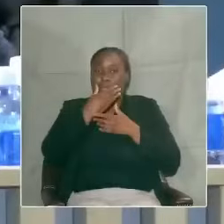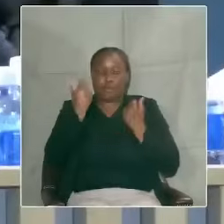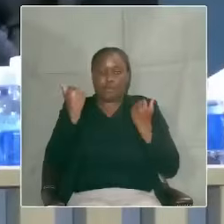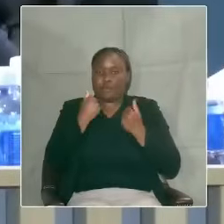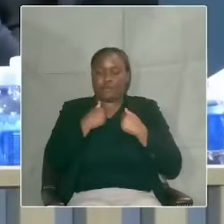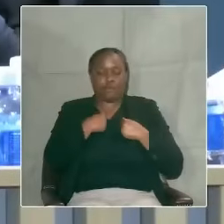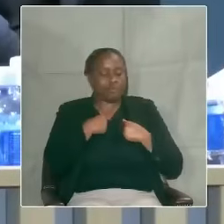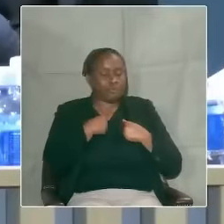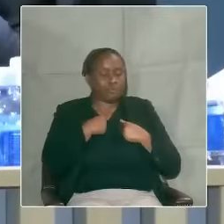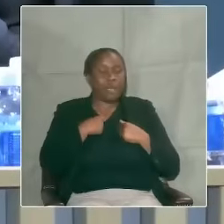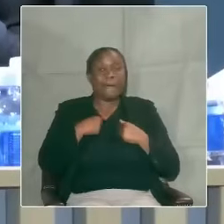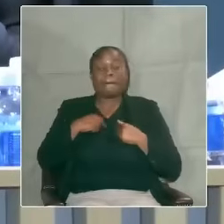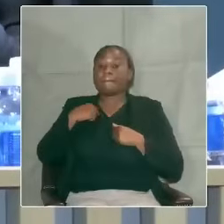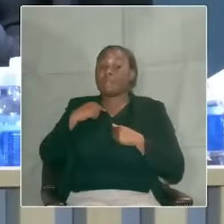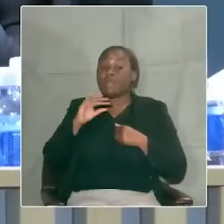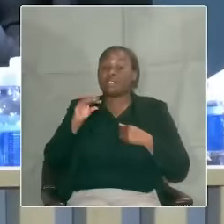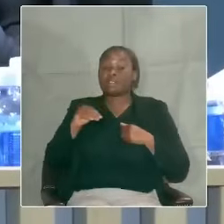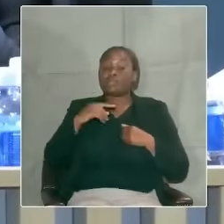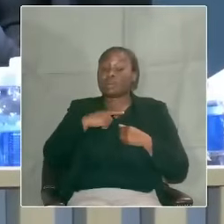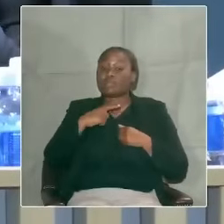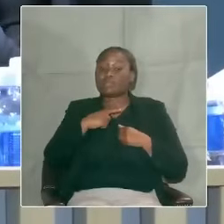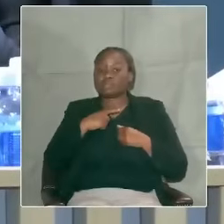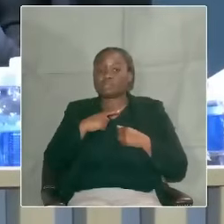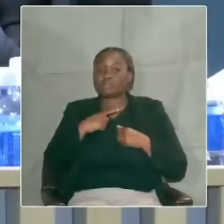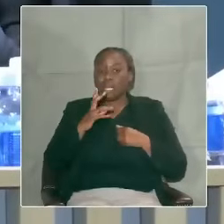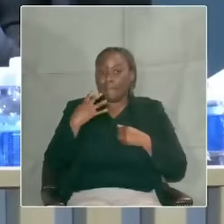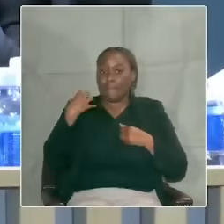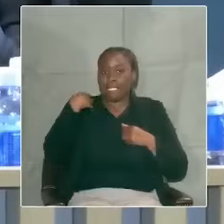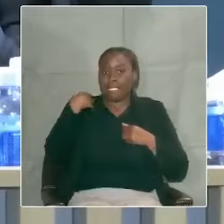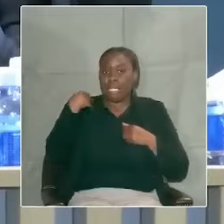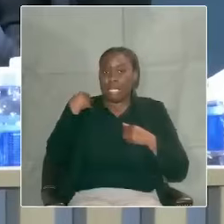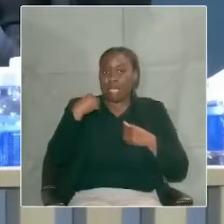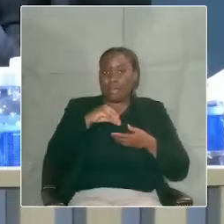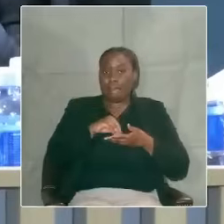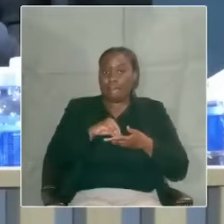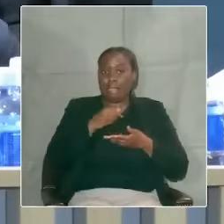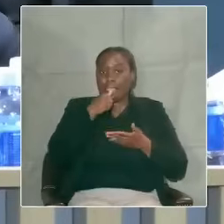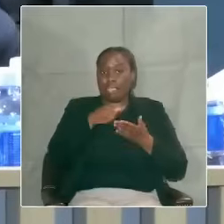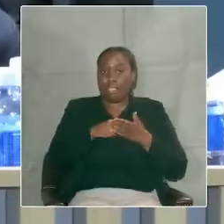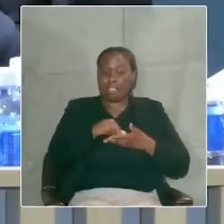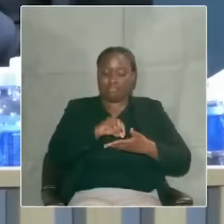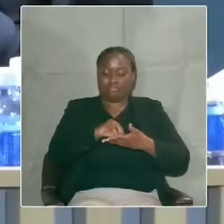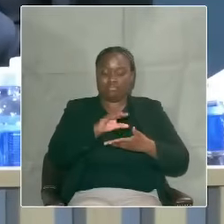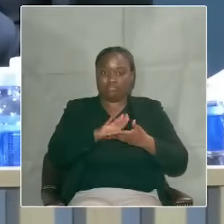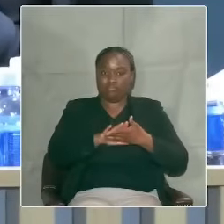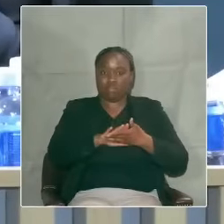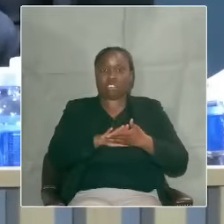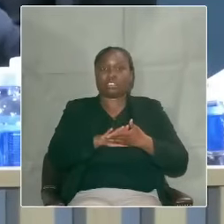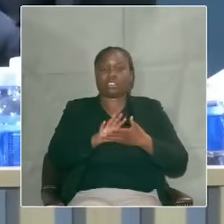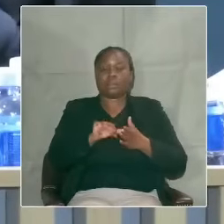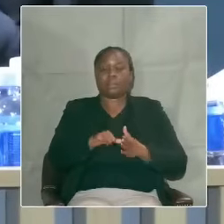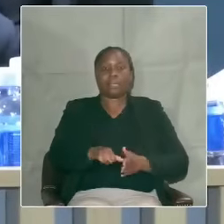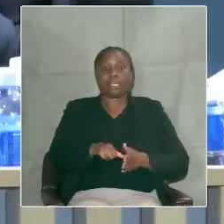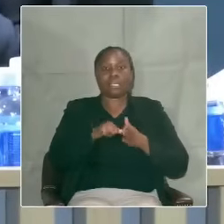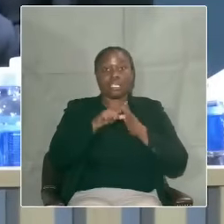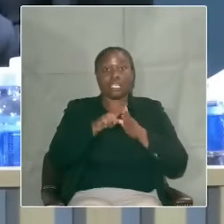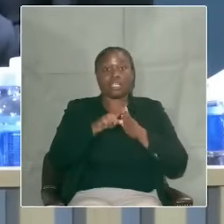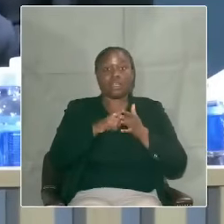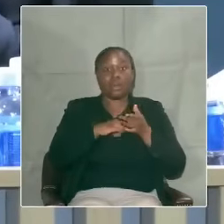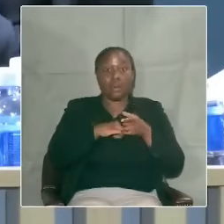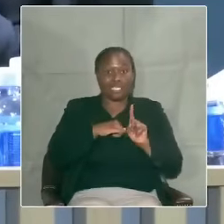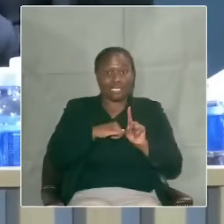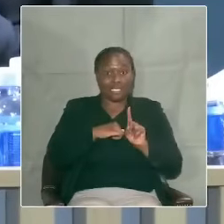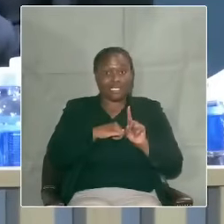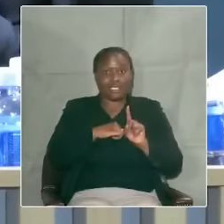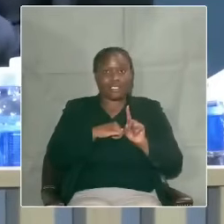aware. The reason I'm asking you that is because the Minister records in the letter that the key mandate was to